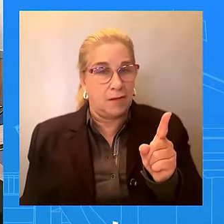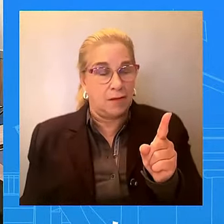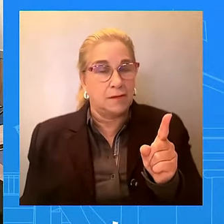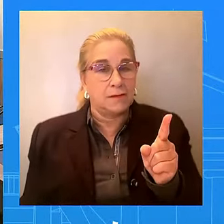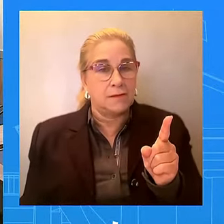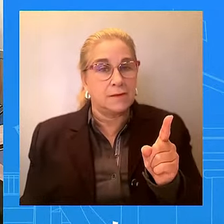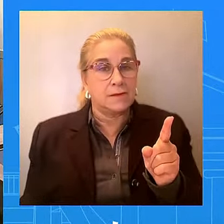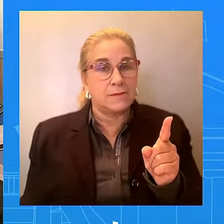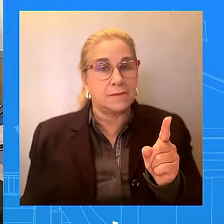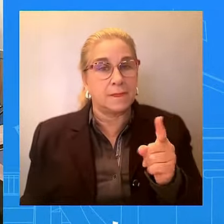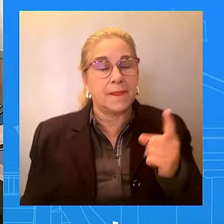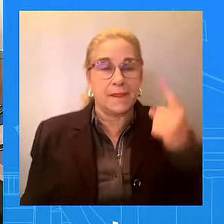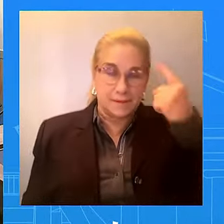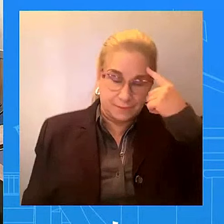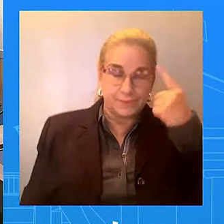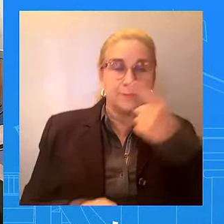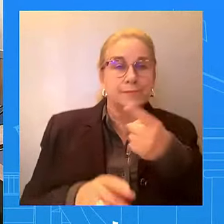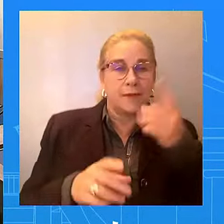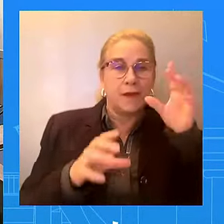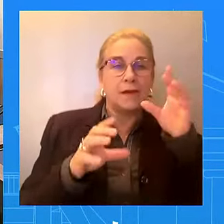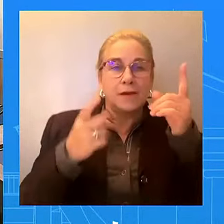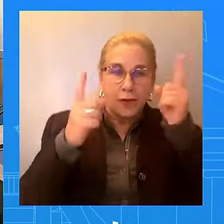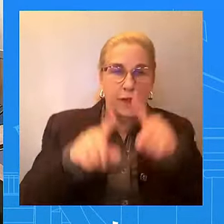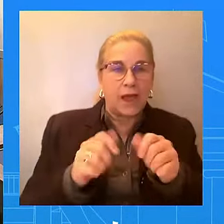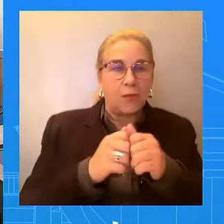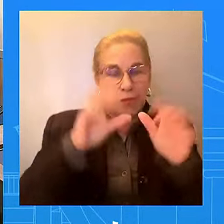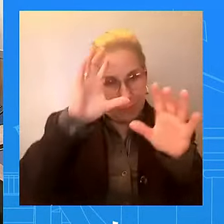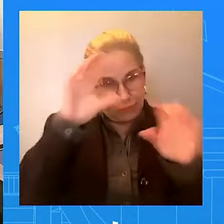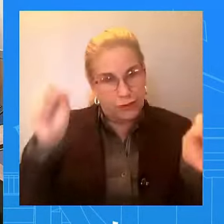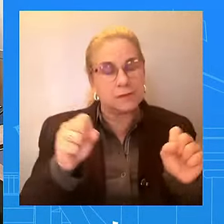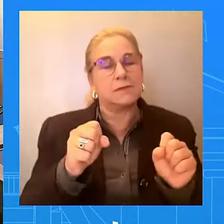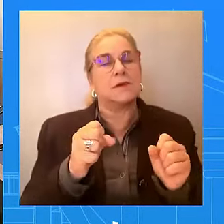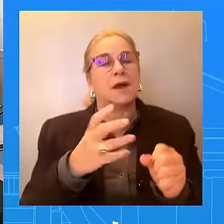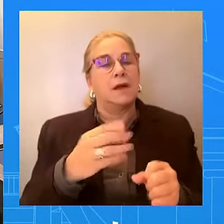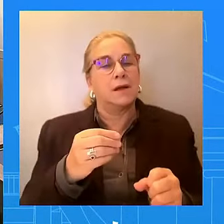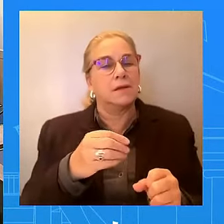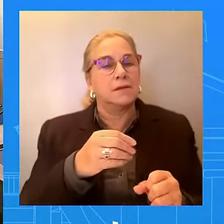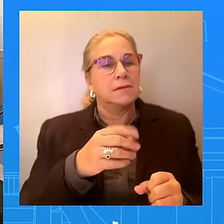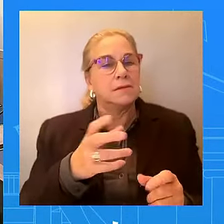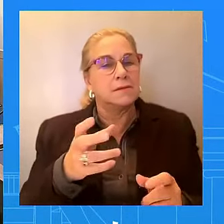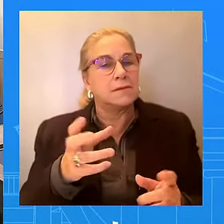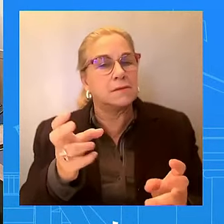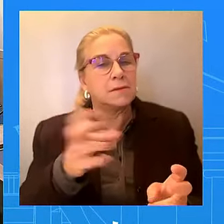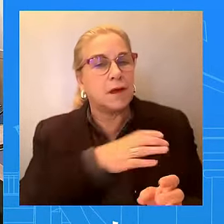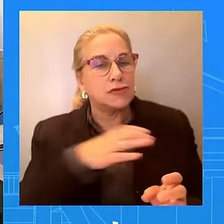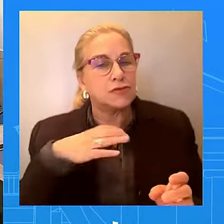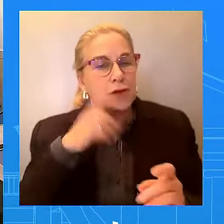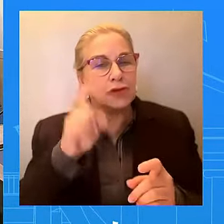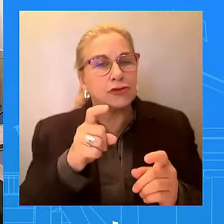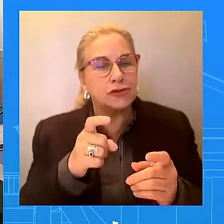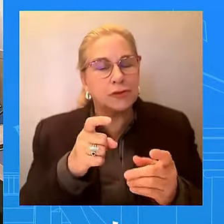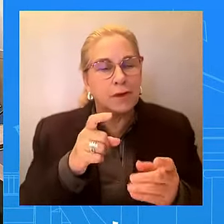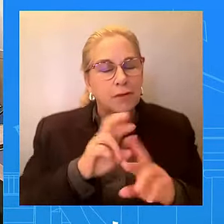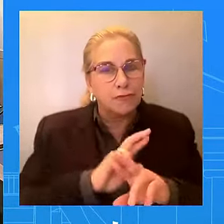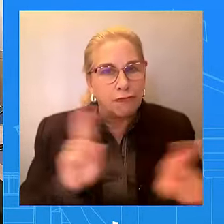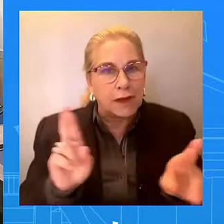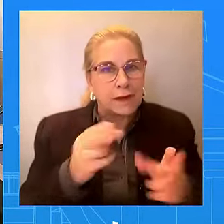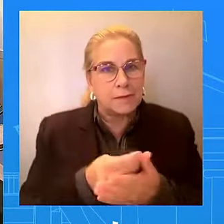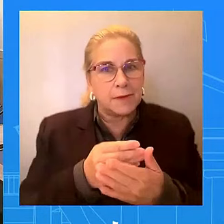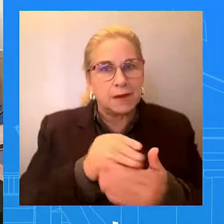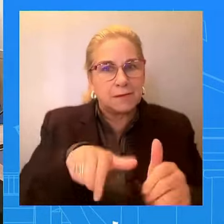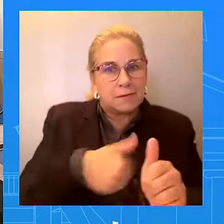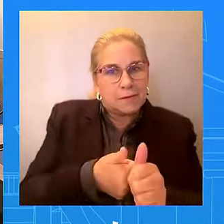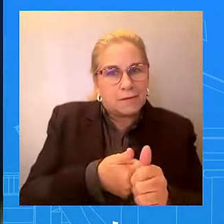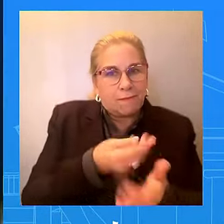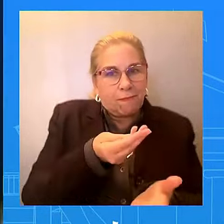FEMA. So is there a more urgent need, and is the administration all in line with what we heard from Secretary Mayorkas talking about getting Congress to come